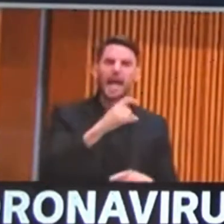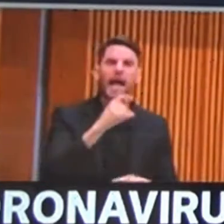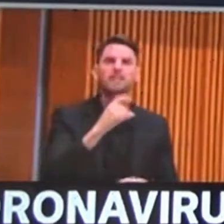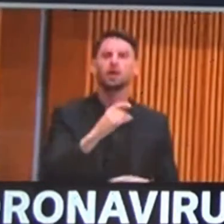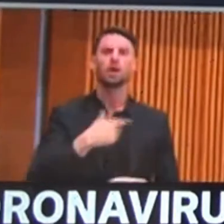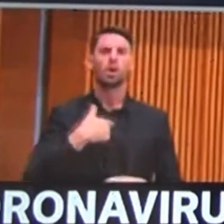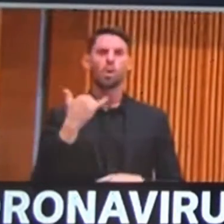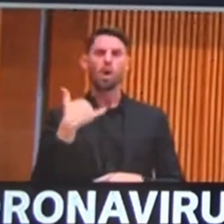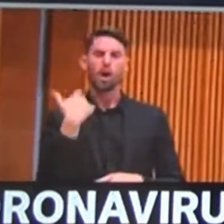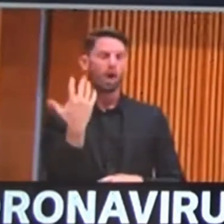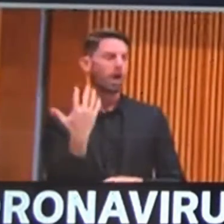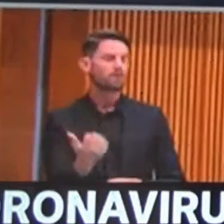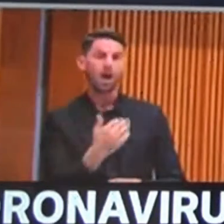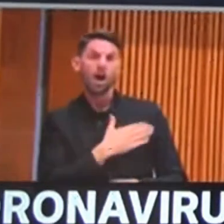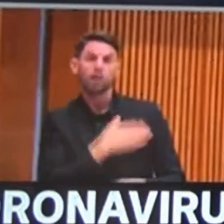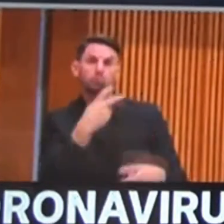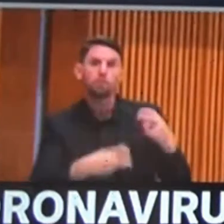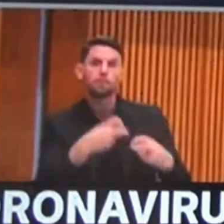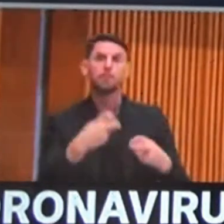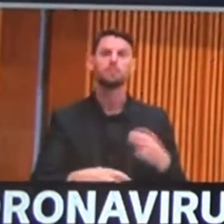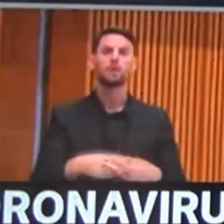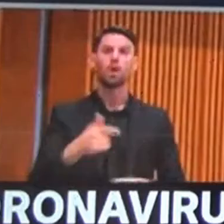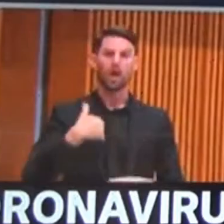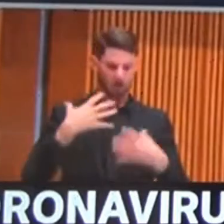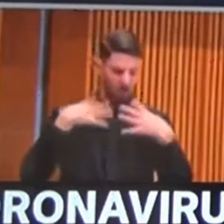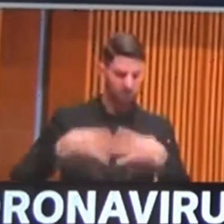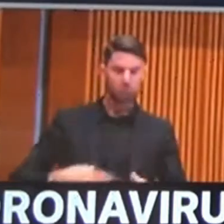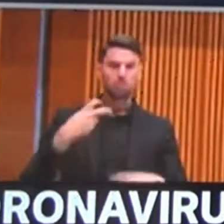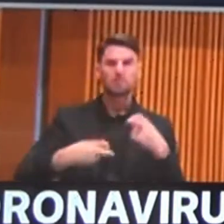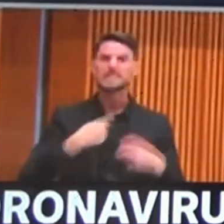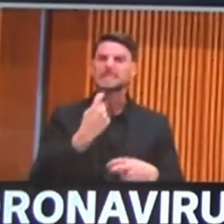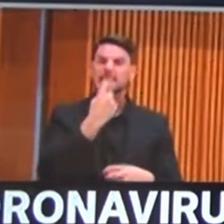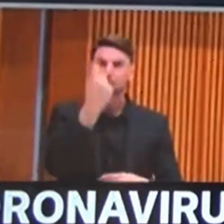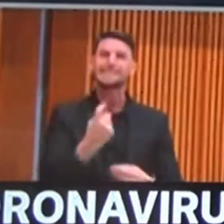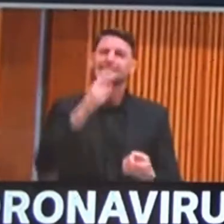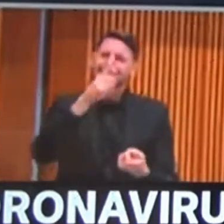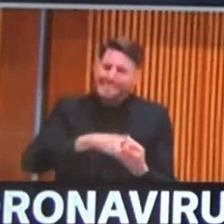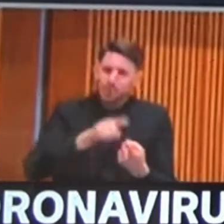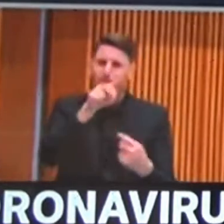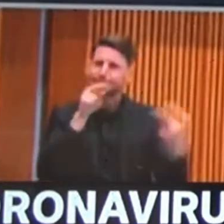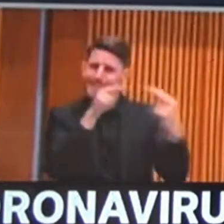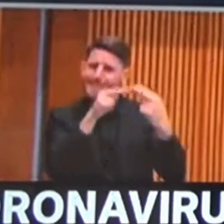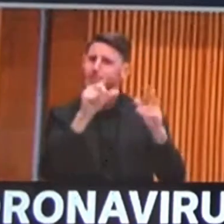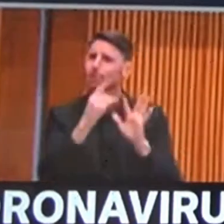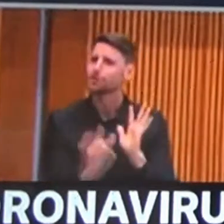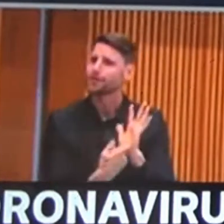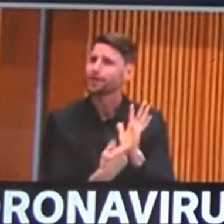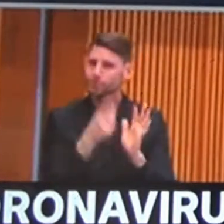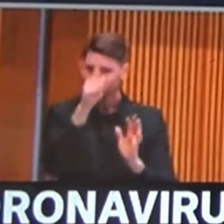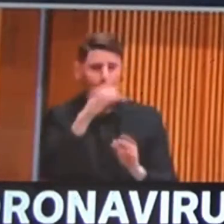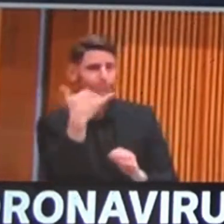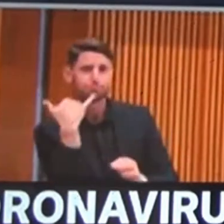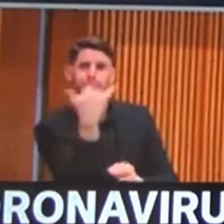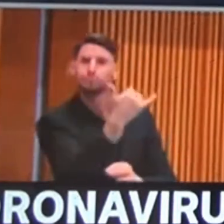acute health problem that is worrying you, please reach out to your general practitioner. You can do this either by the telephone, by